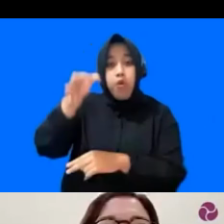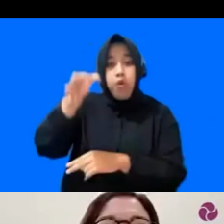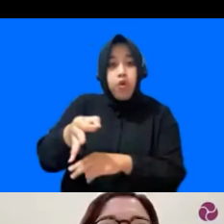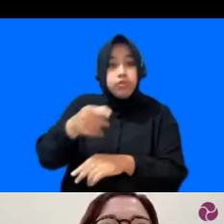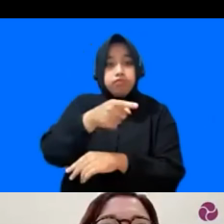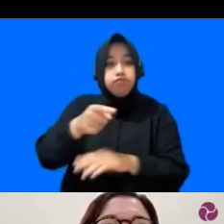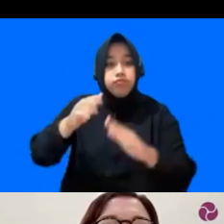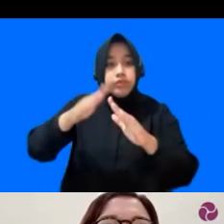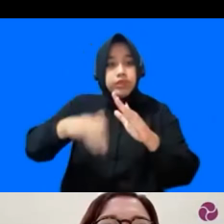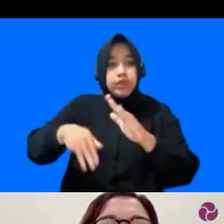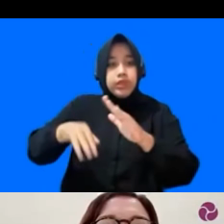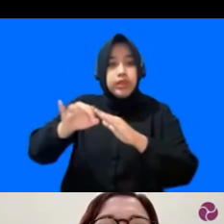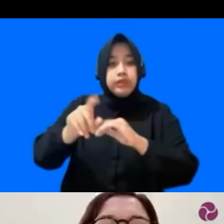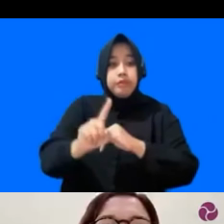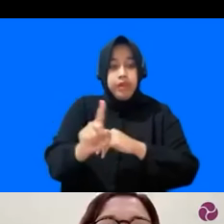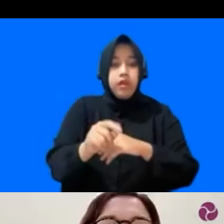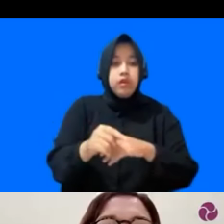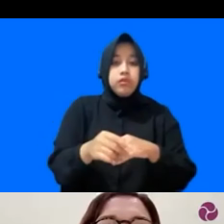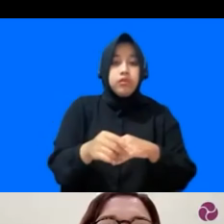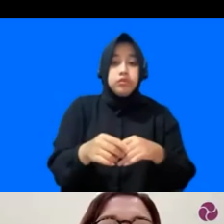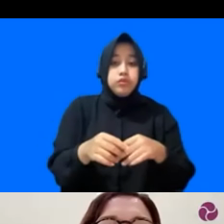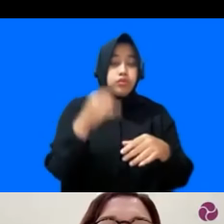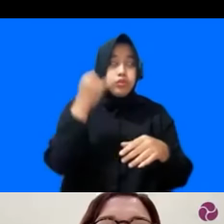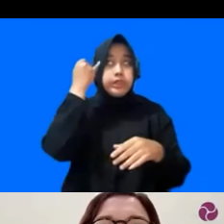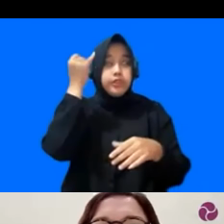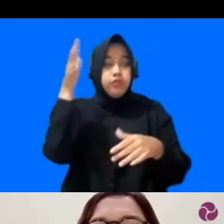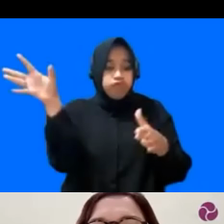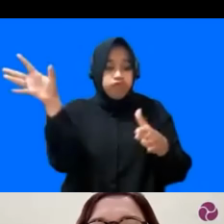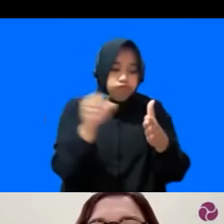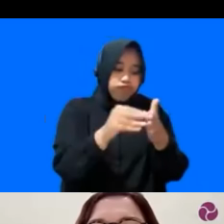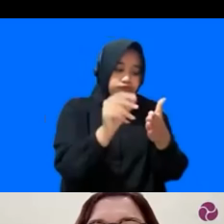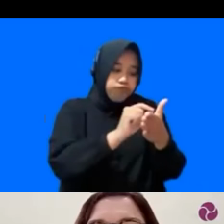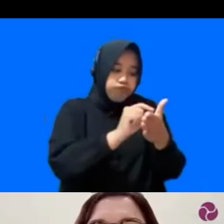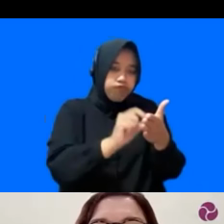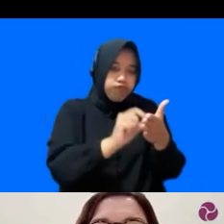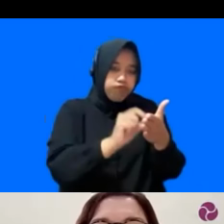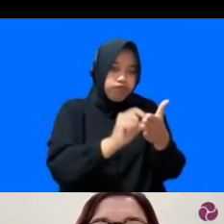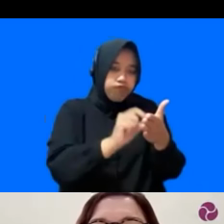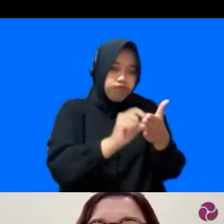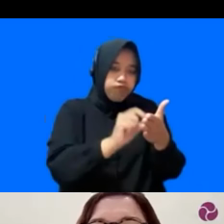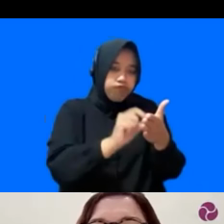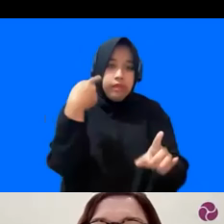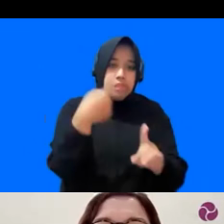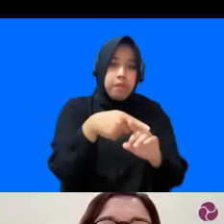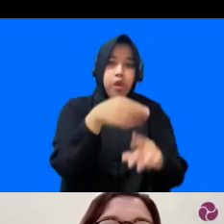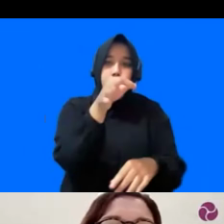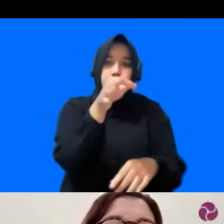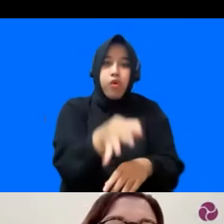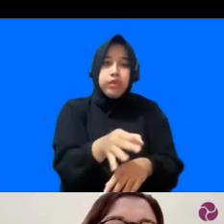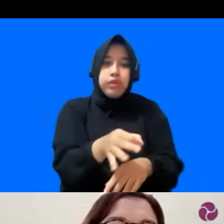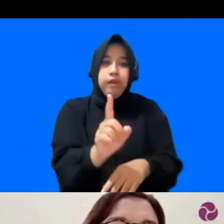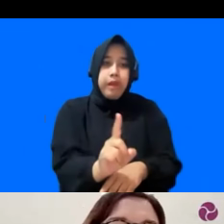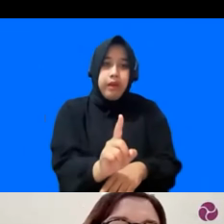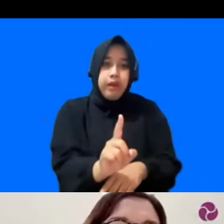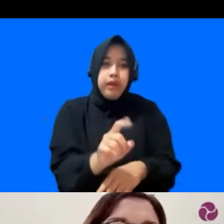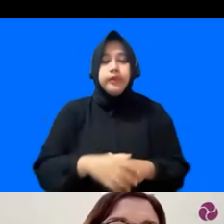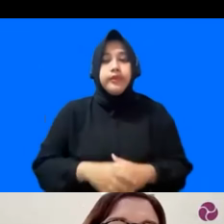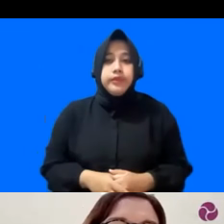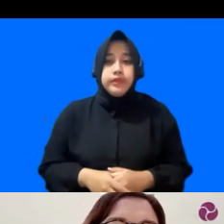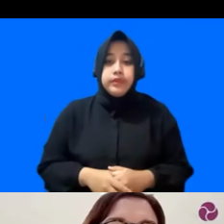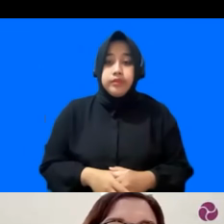there what it looks like. And anyone and everyone is welcome to go to the Jamboard at any point during